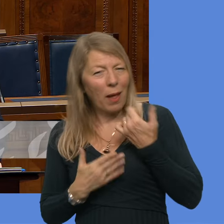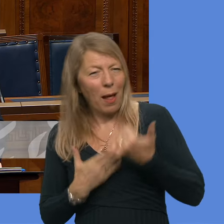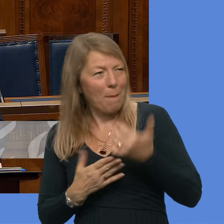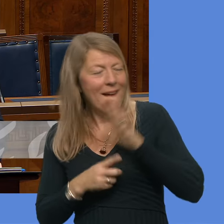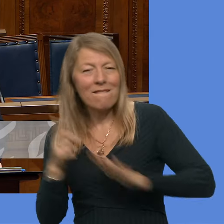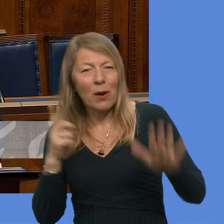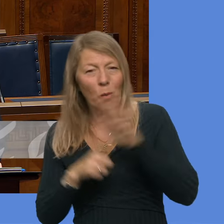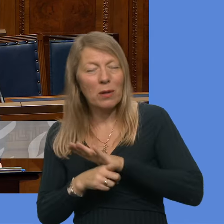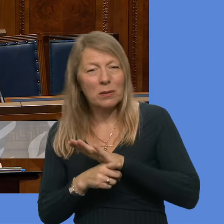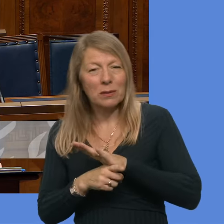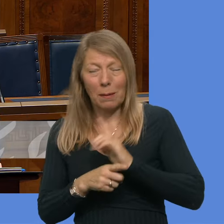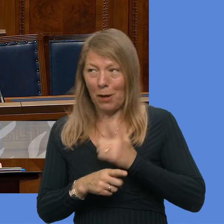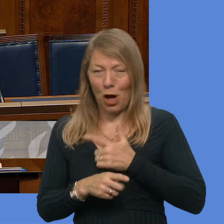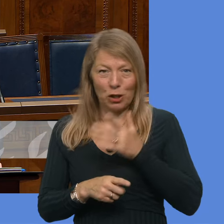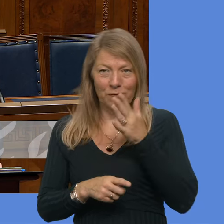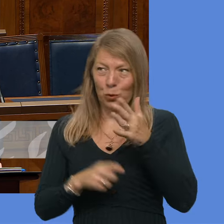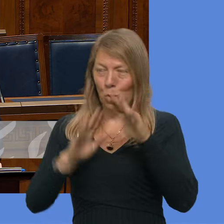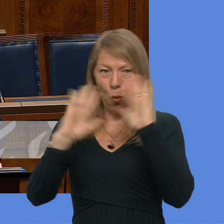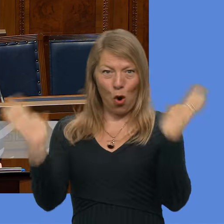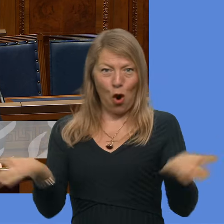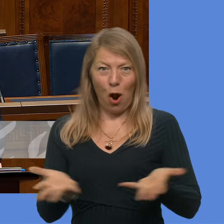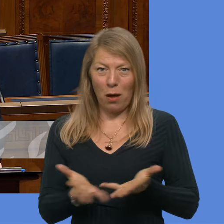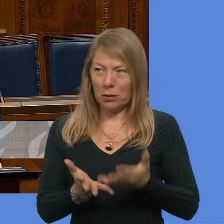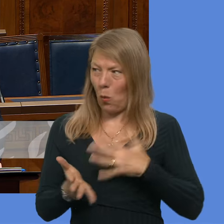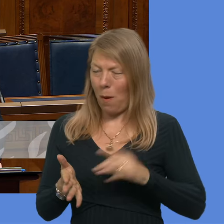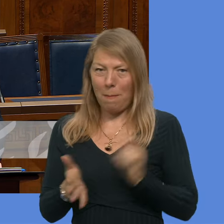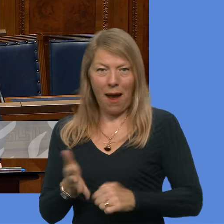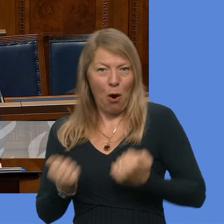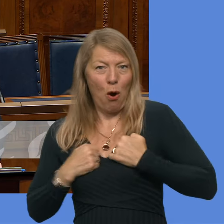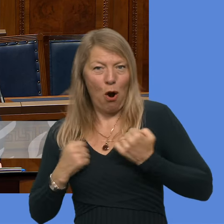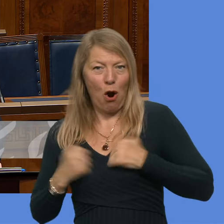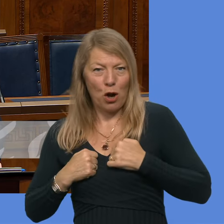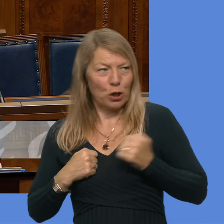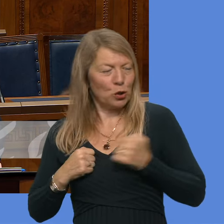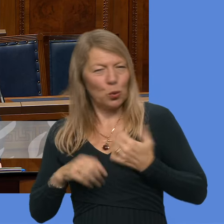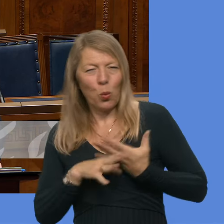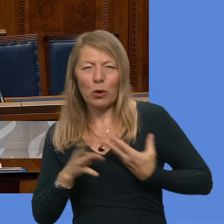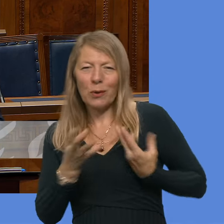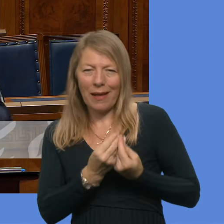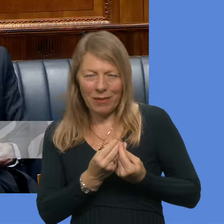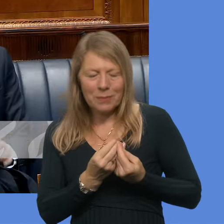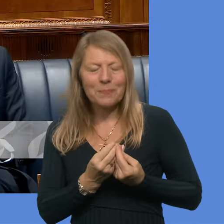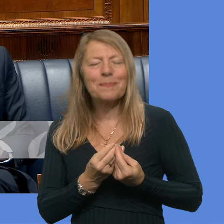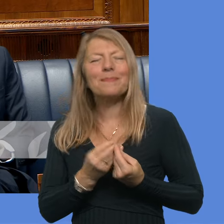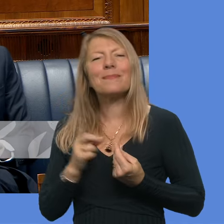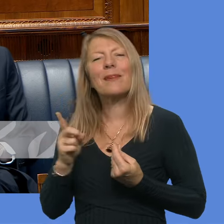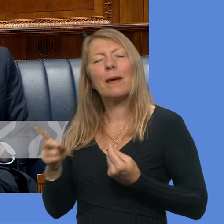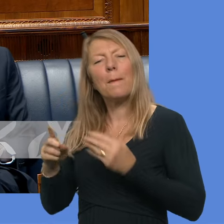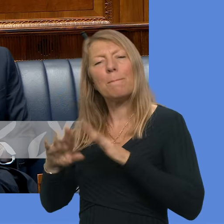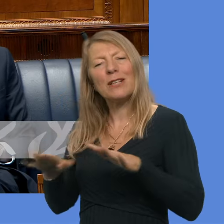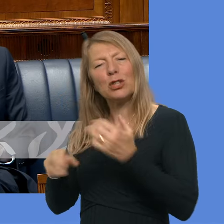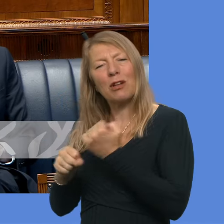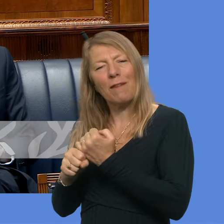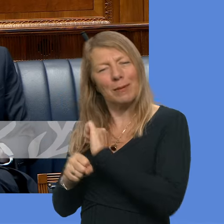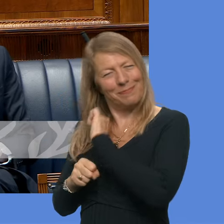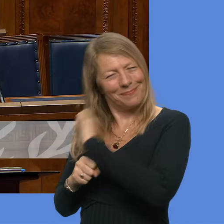sell internationally. But the case is that the way it has been presented to us from Treasury as back as far as 10 years